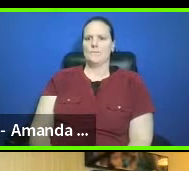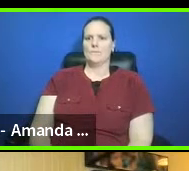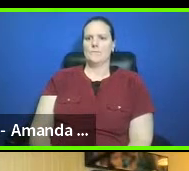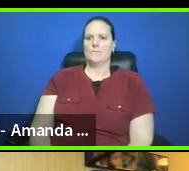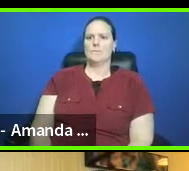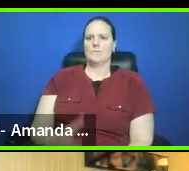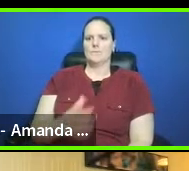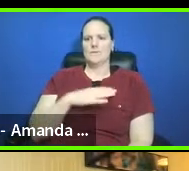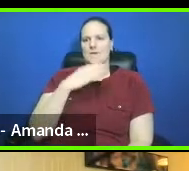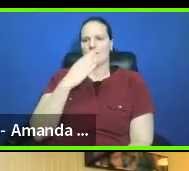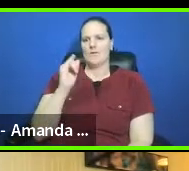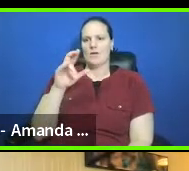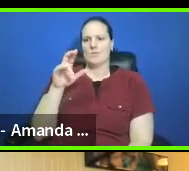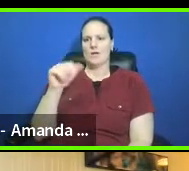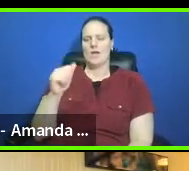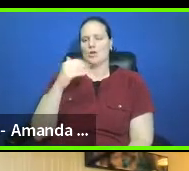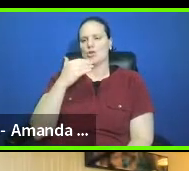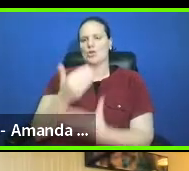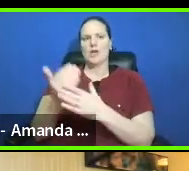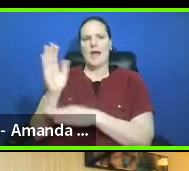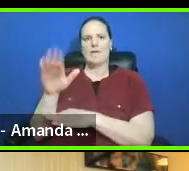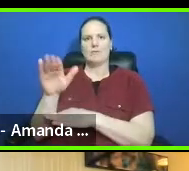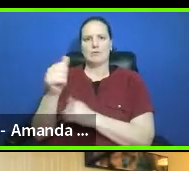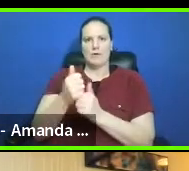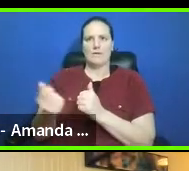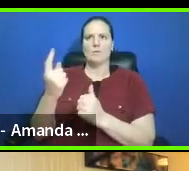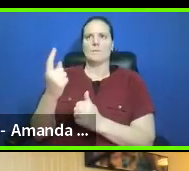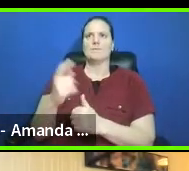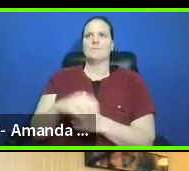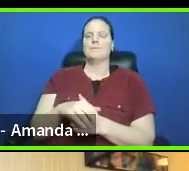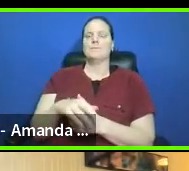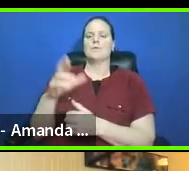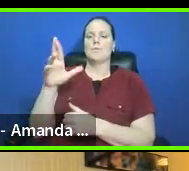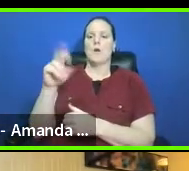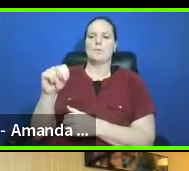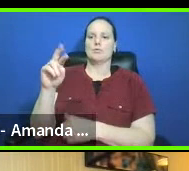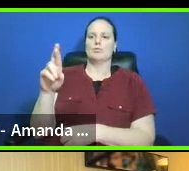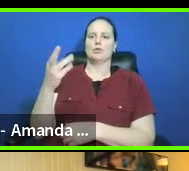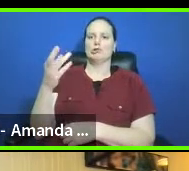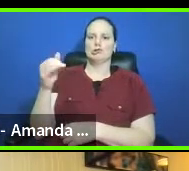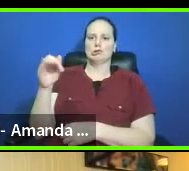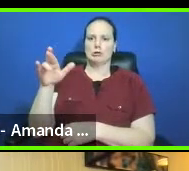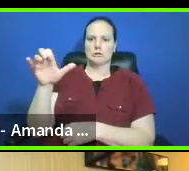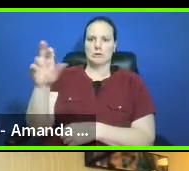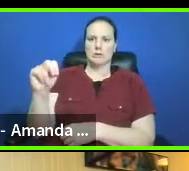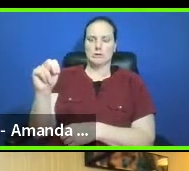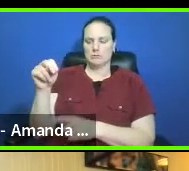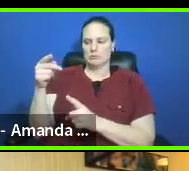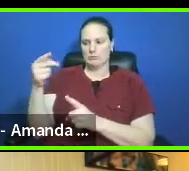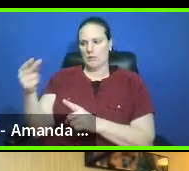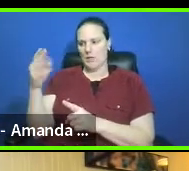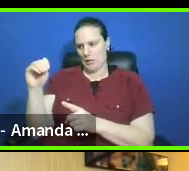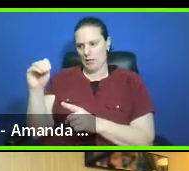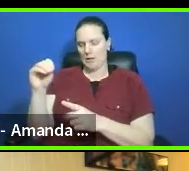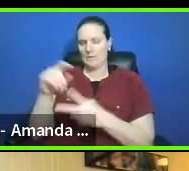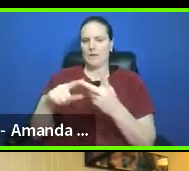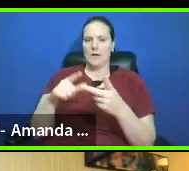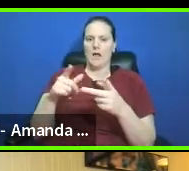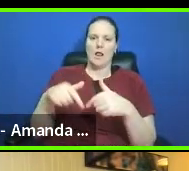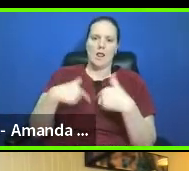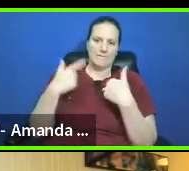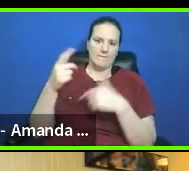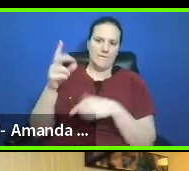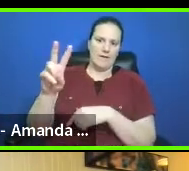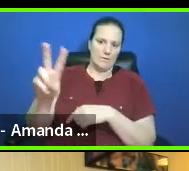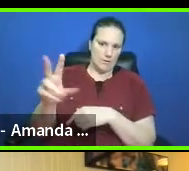Thank you, Irina, and good afternoon, everyone. Robin Richardson, he, him, his. I live in Vancouver. I